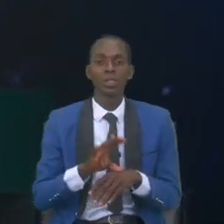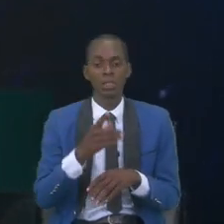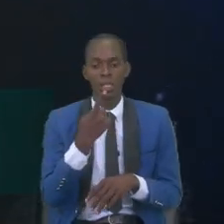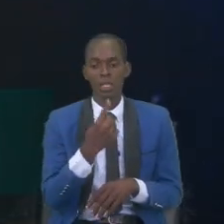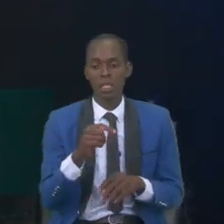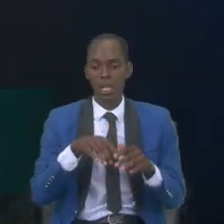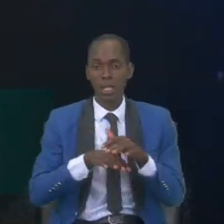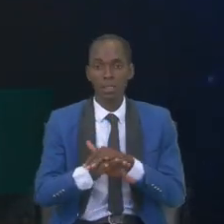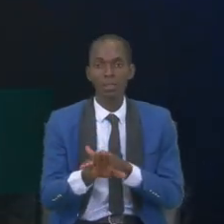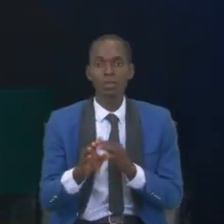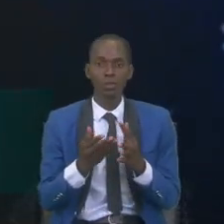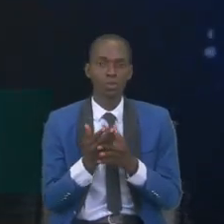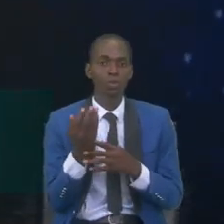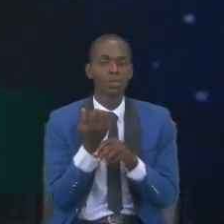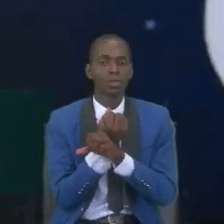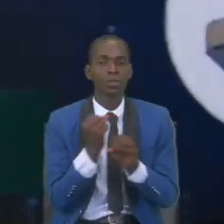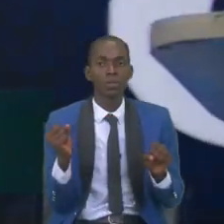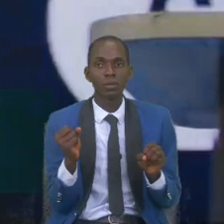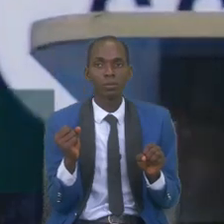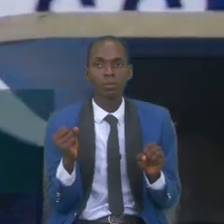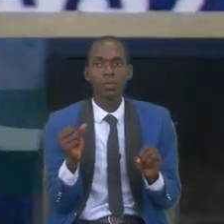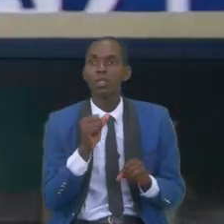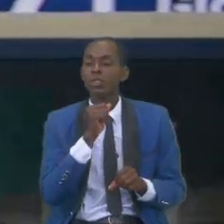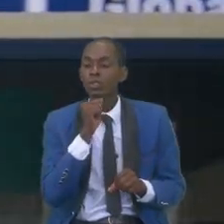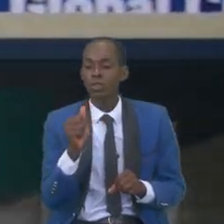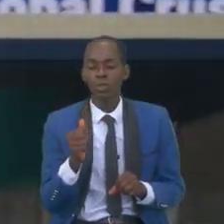through salvation, not religion,